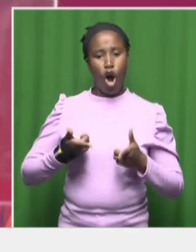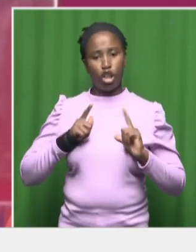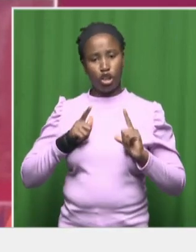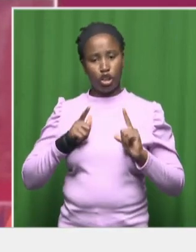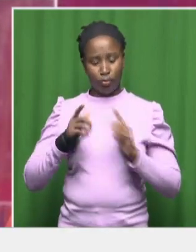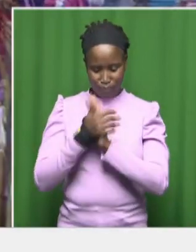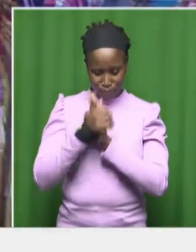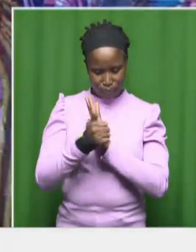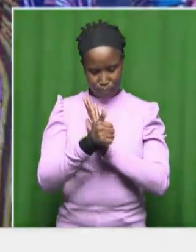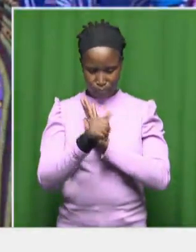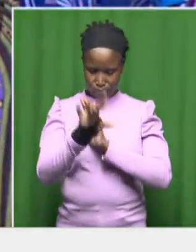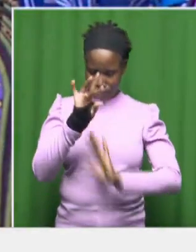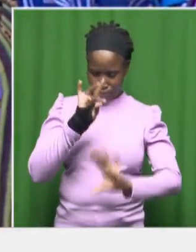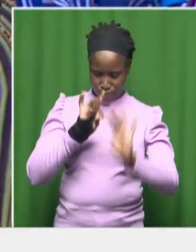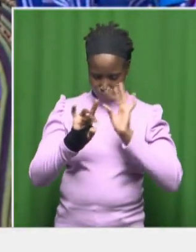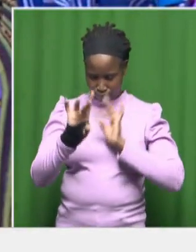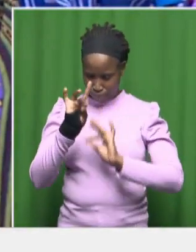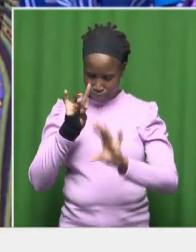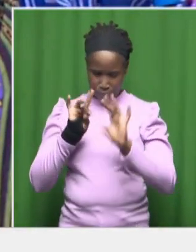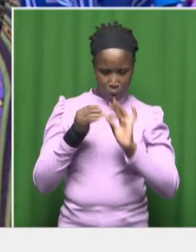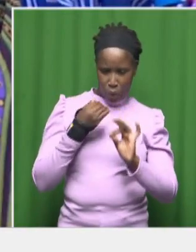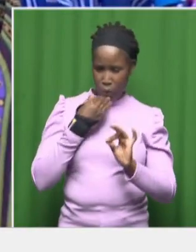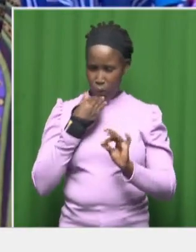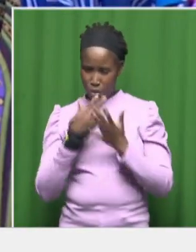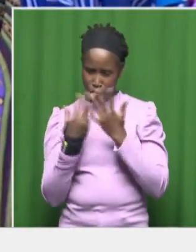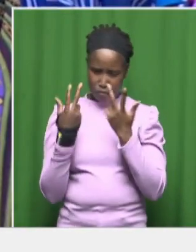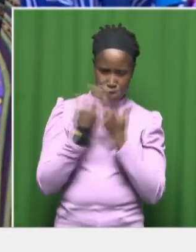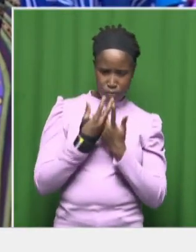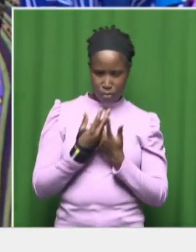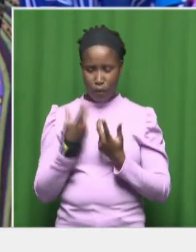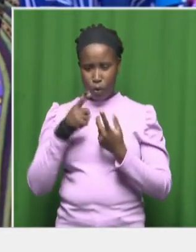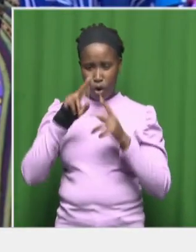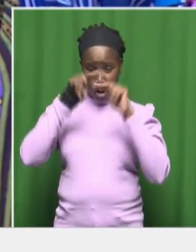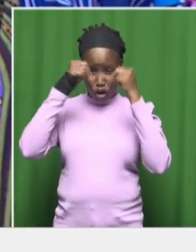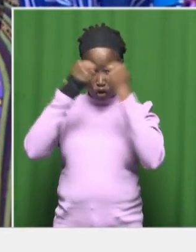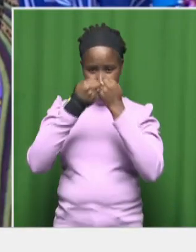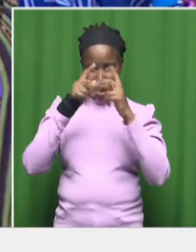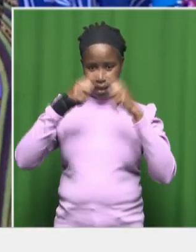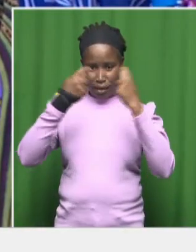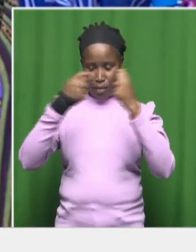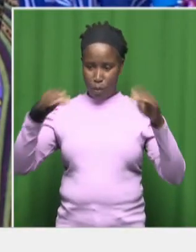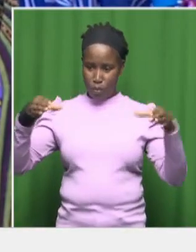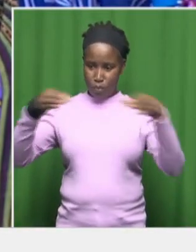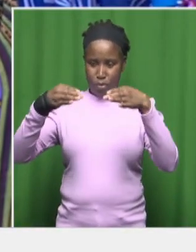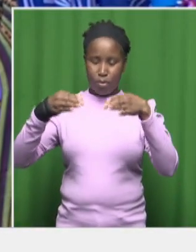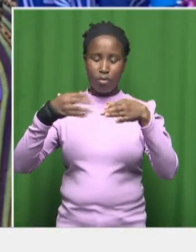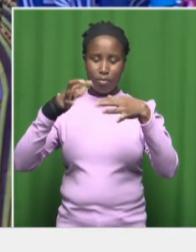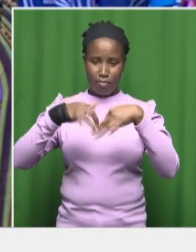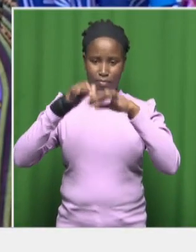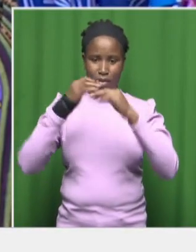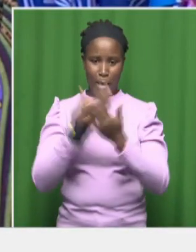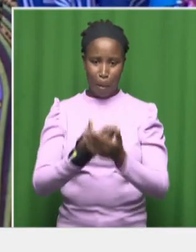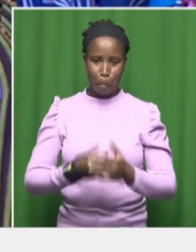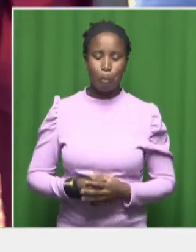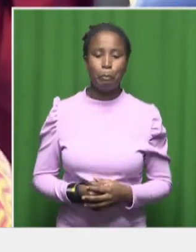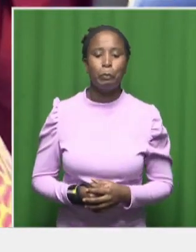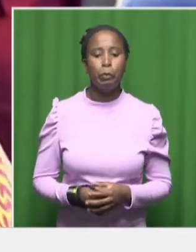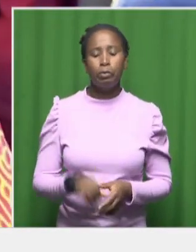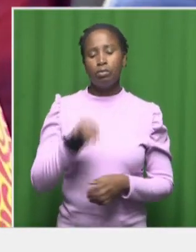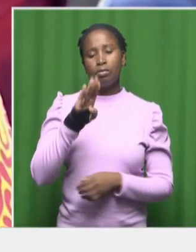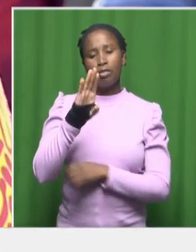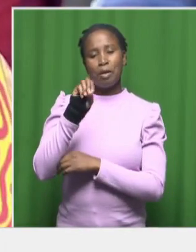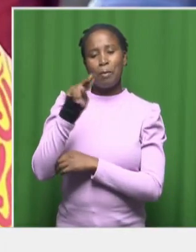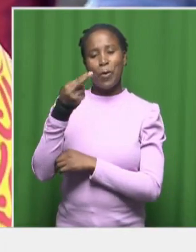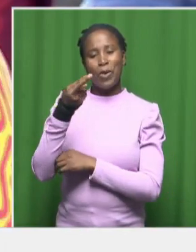through, because Tshwane as such want to feed the national team at the end of the day. Bongi, for you, And